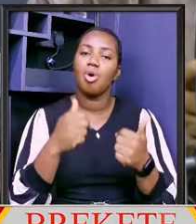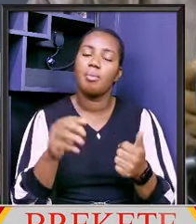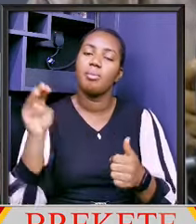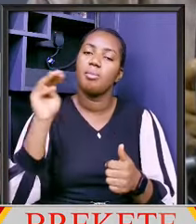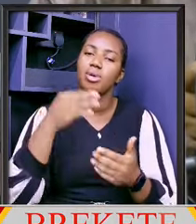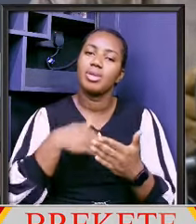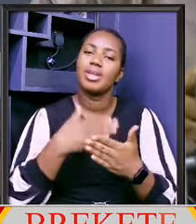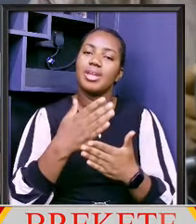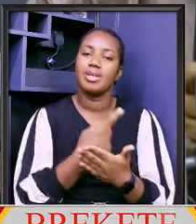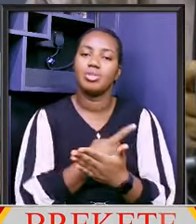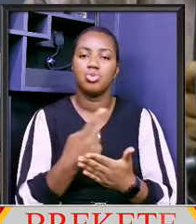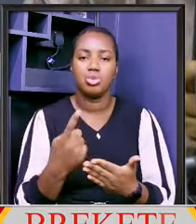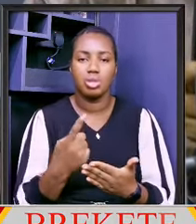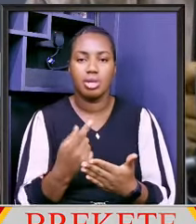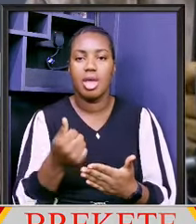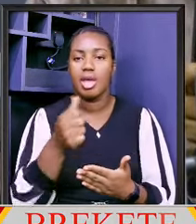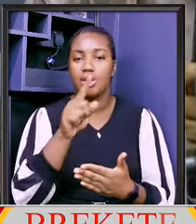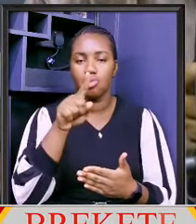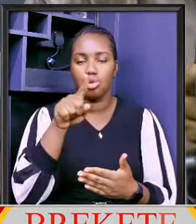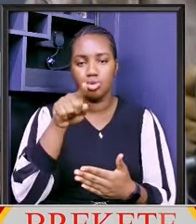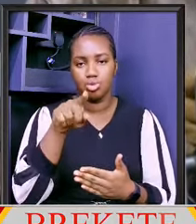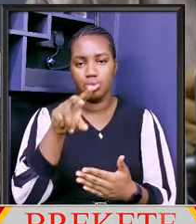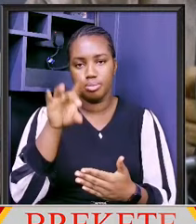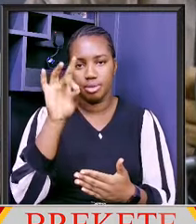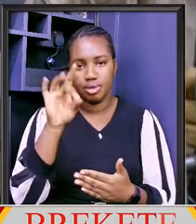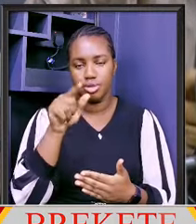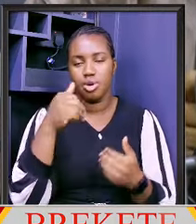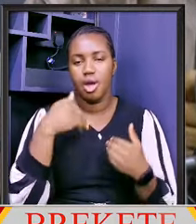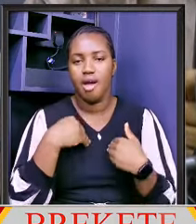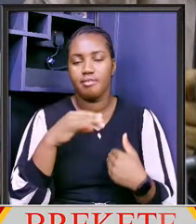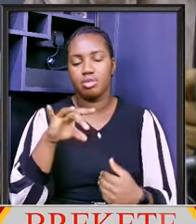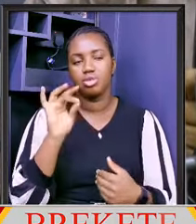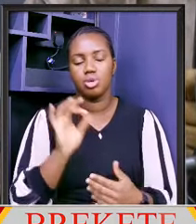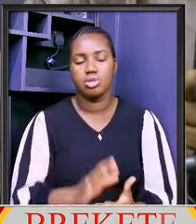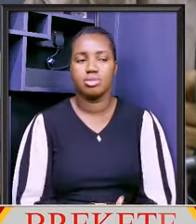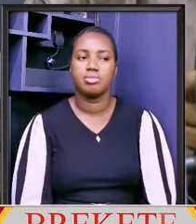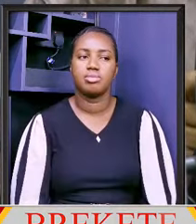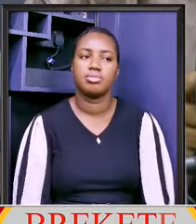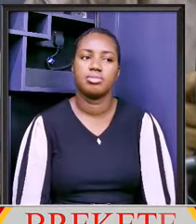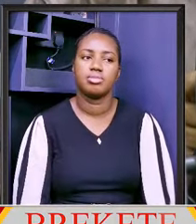Which? Any one way you choose, you have a choice.